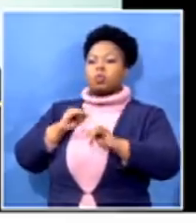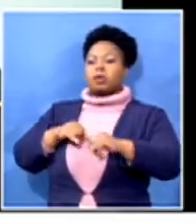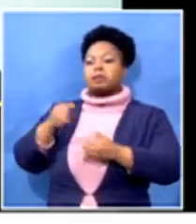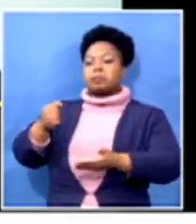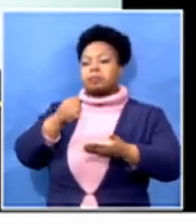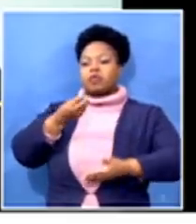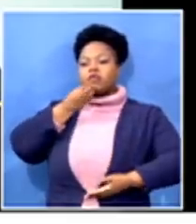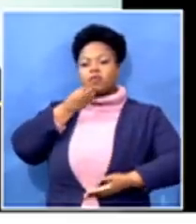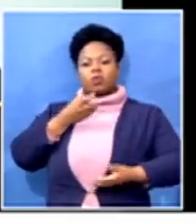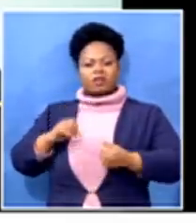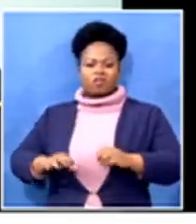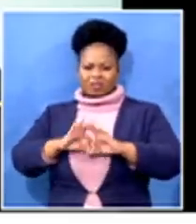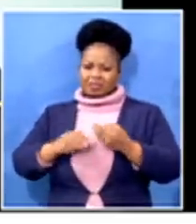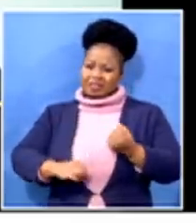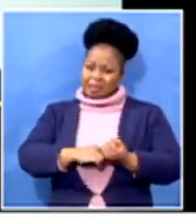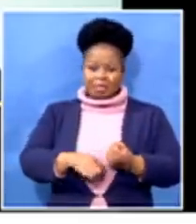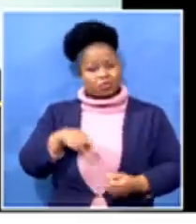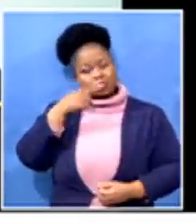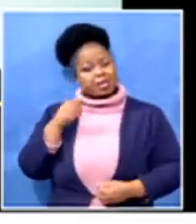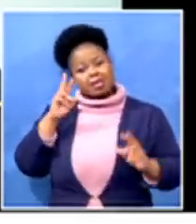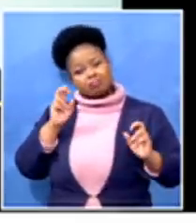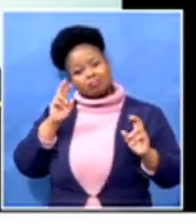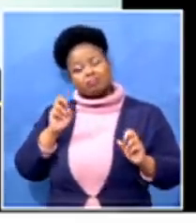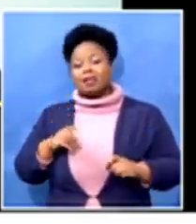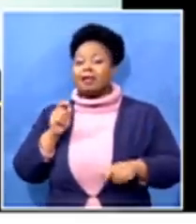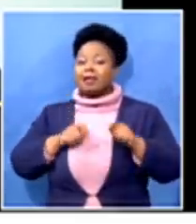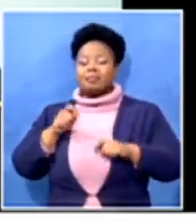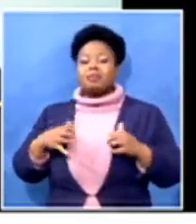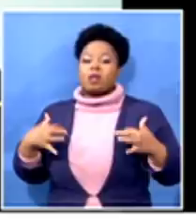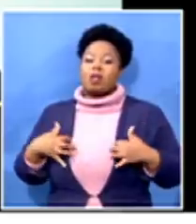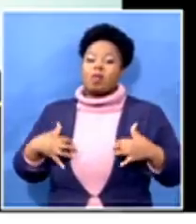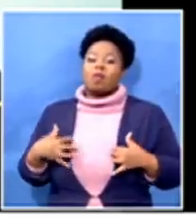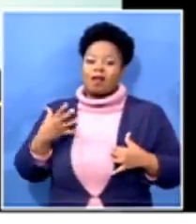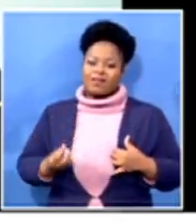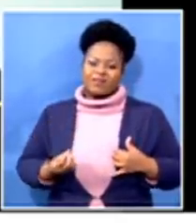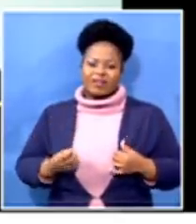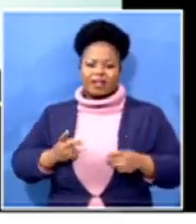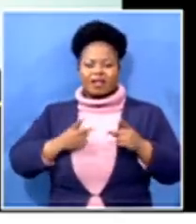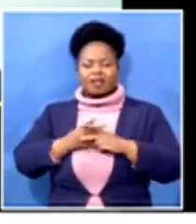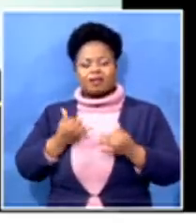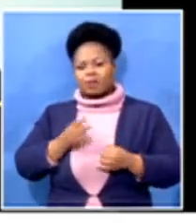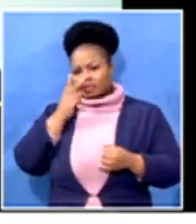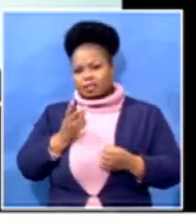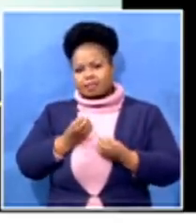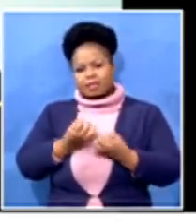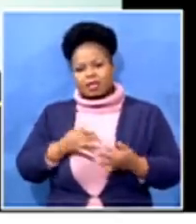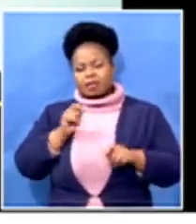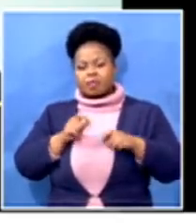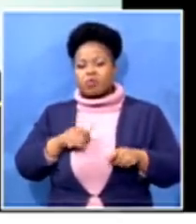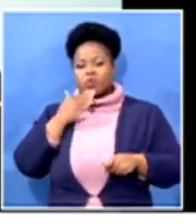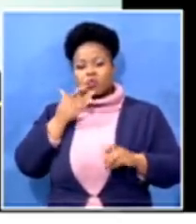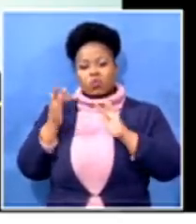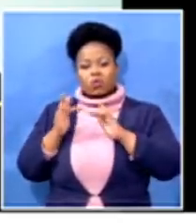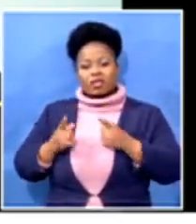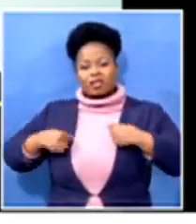family. And these are real issues, and people are really desperate. So we have been seeing more people reaching out who are in absolute crisis and